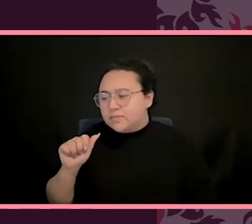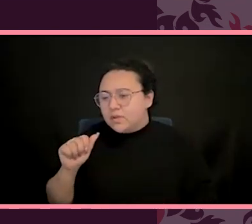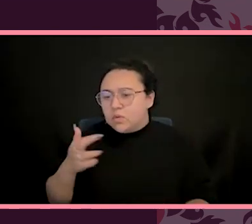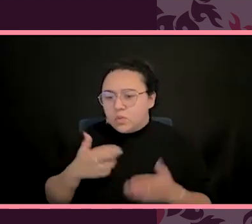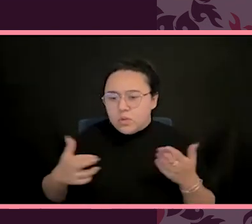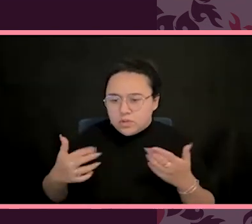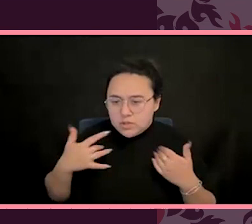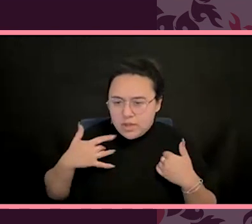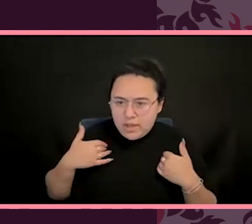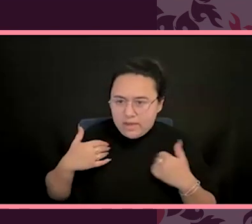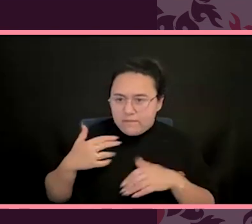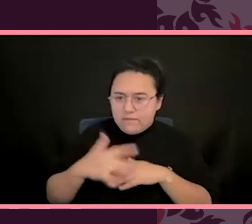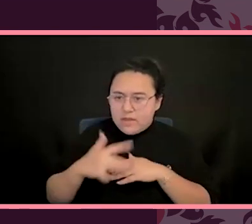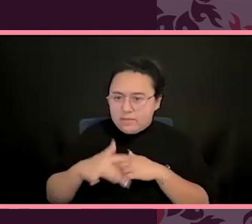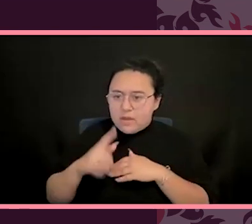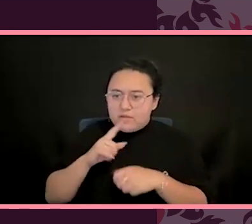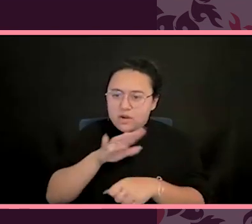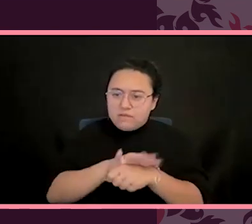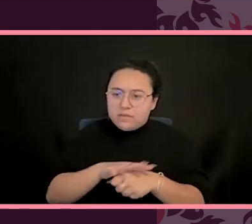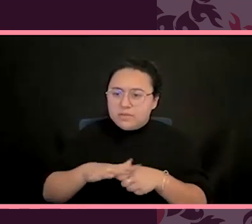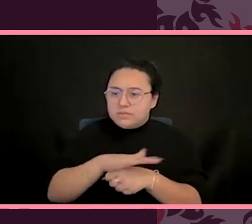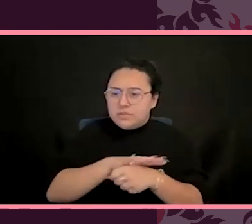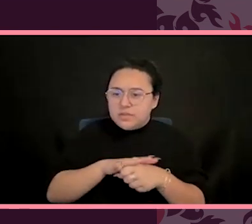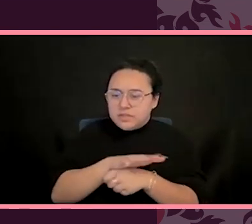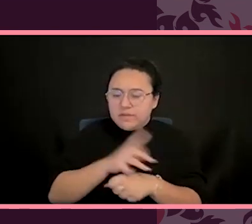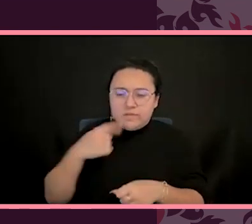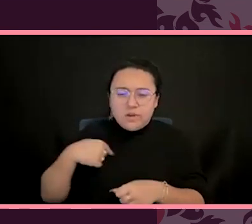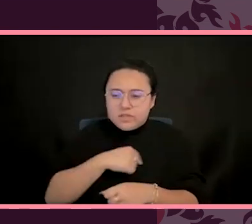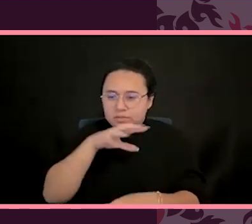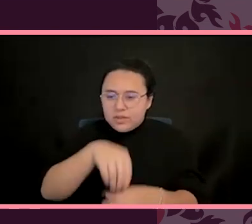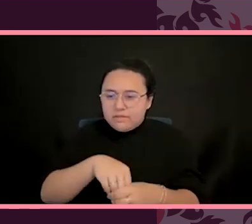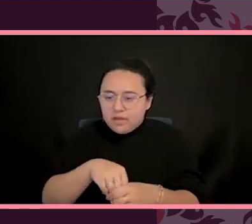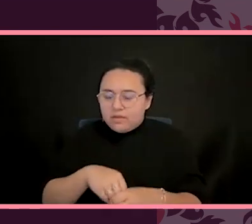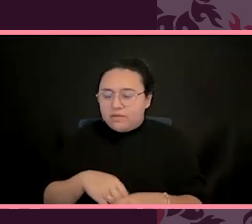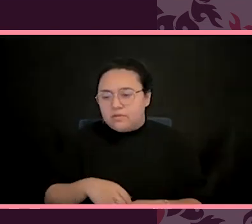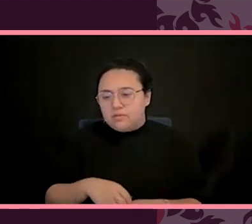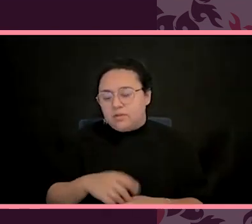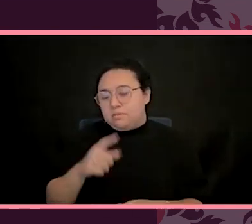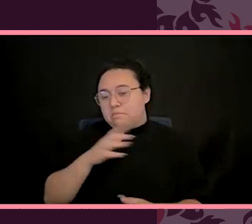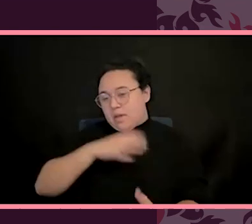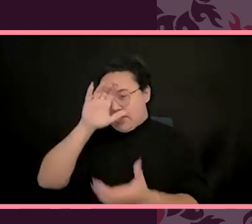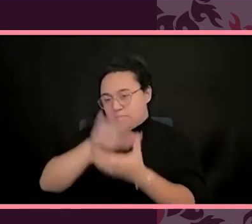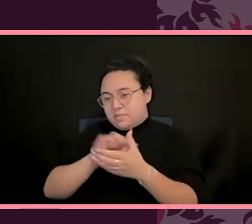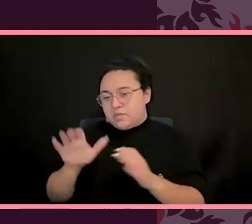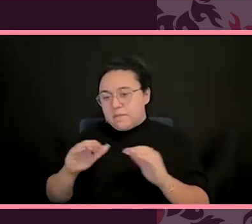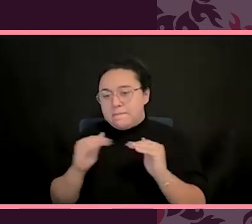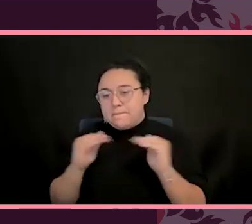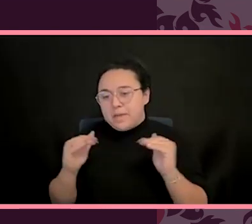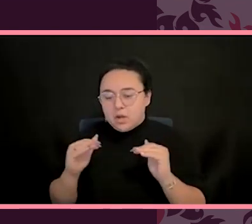resources you have around like affirming spaces like for us to be in. And my husband does peer work. And